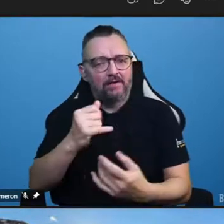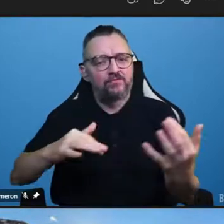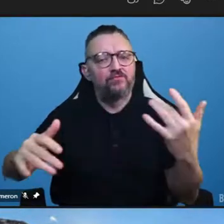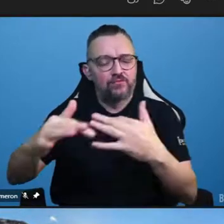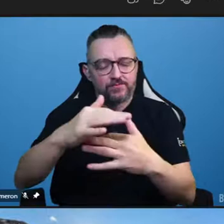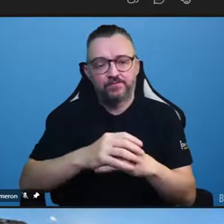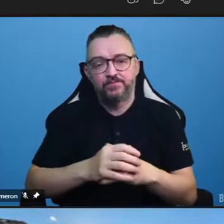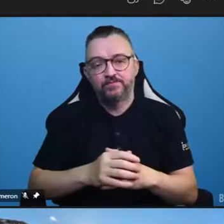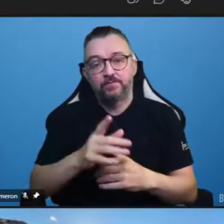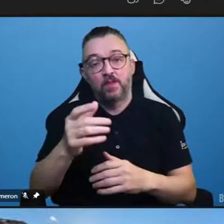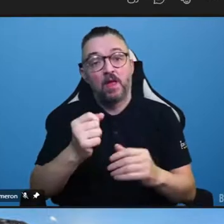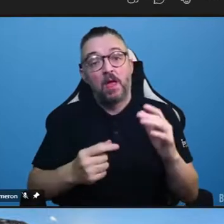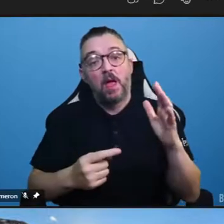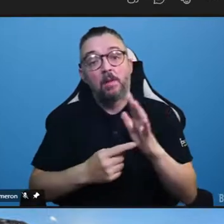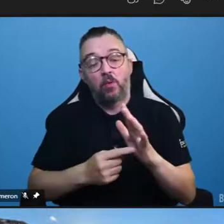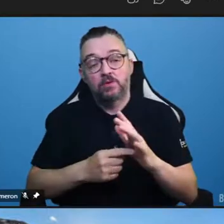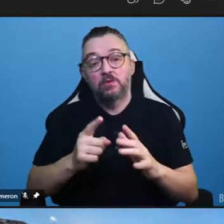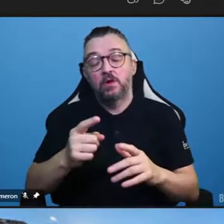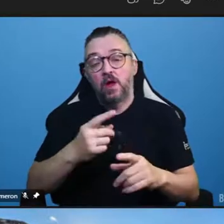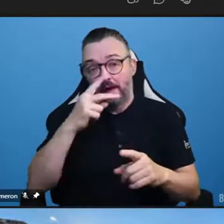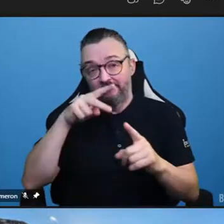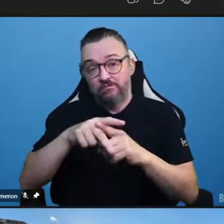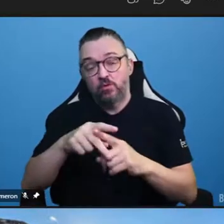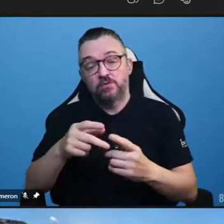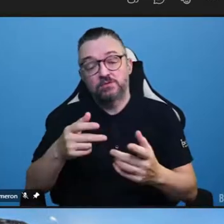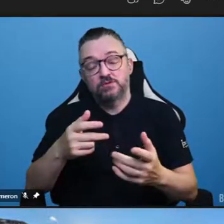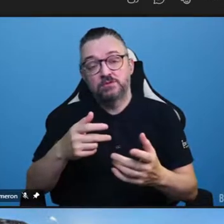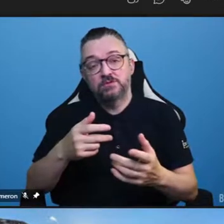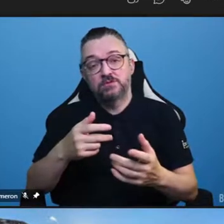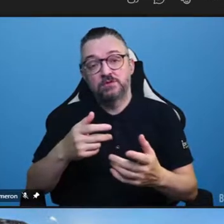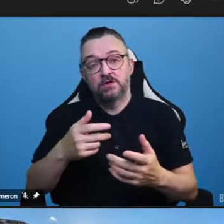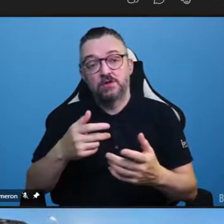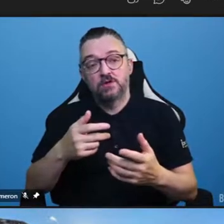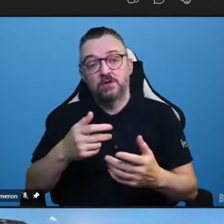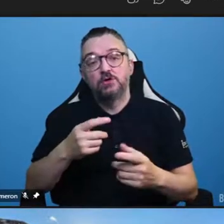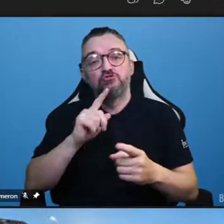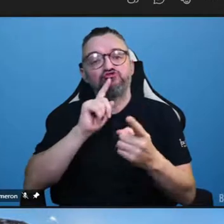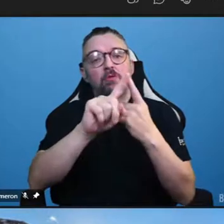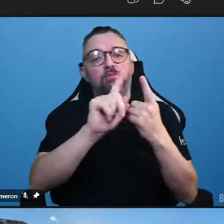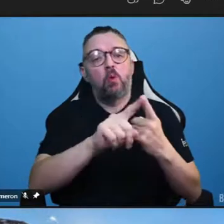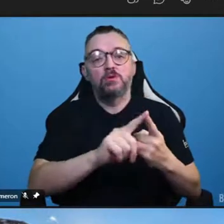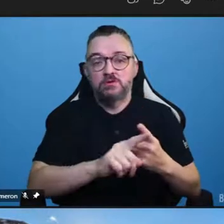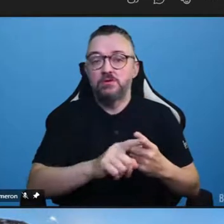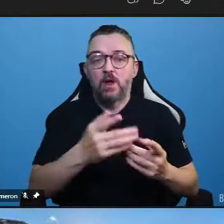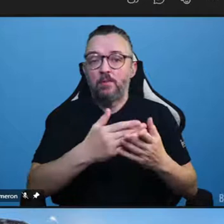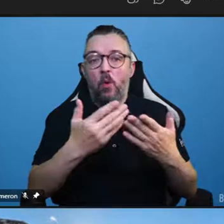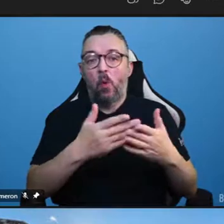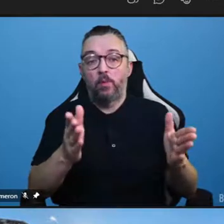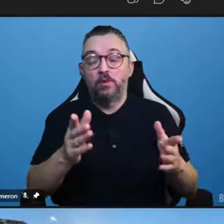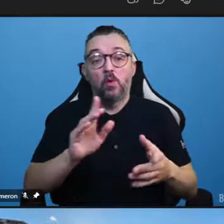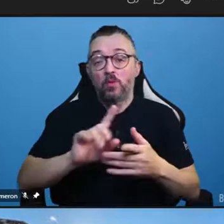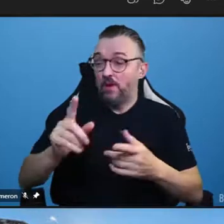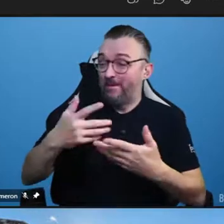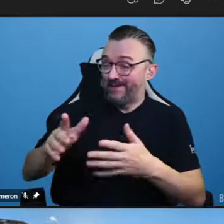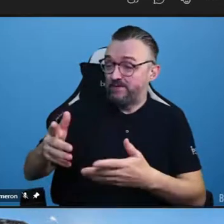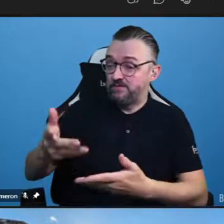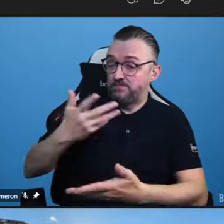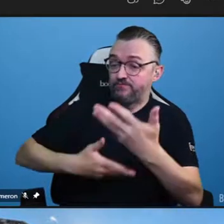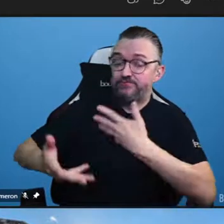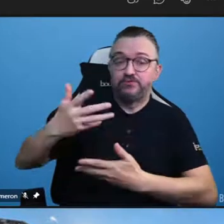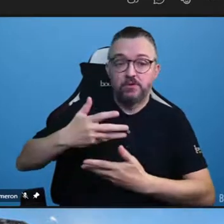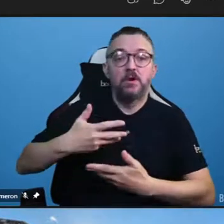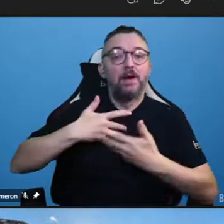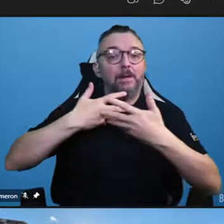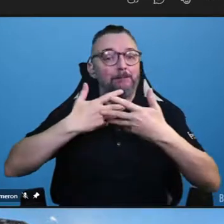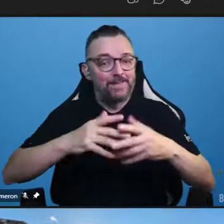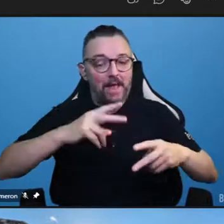in fact, it was the case that our fraud reporting channels remained open throughout the pandemic. So all intelligence that was reported to us was